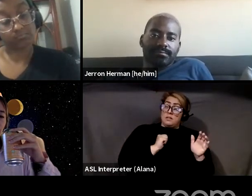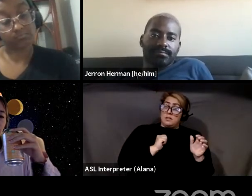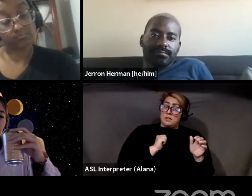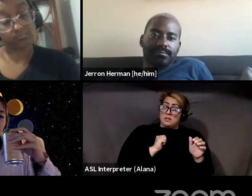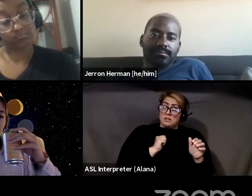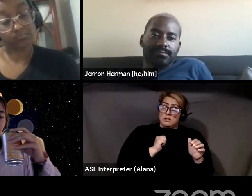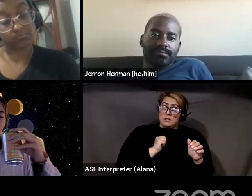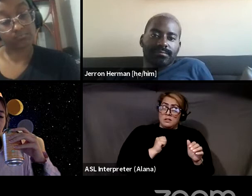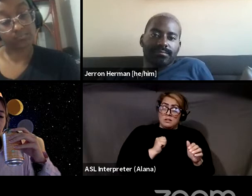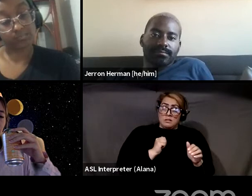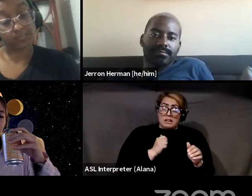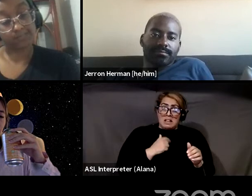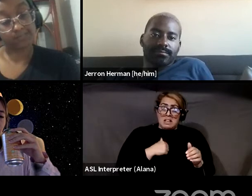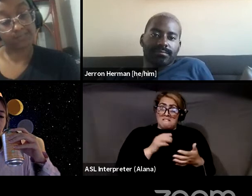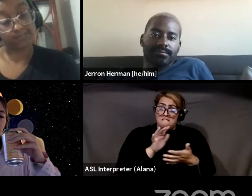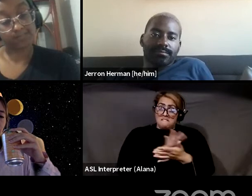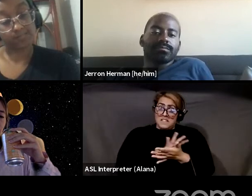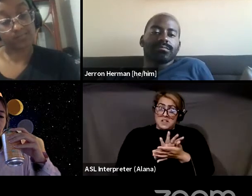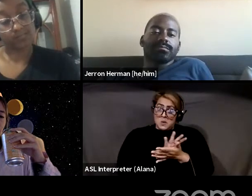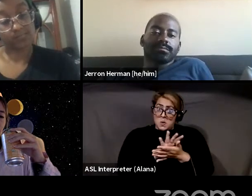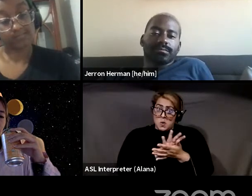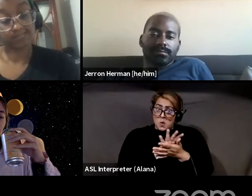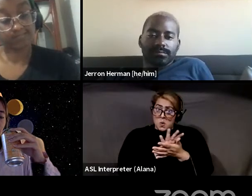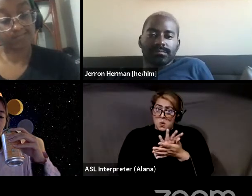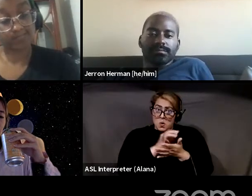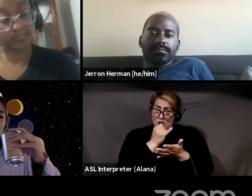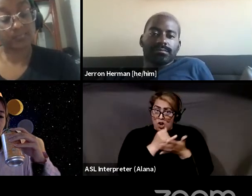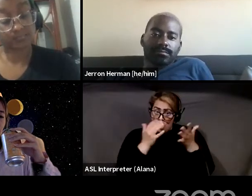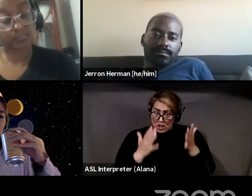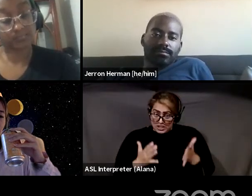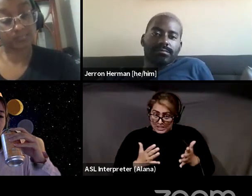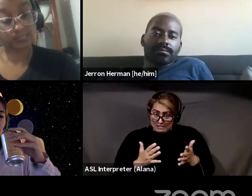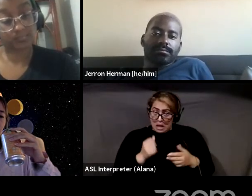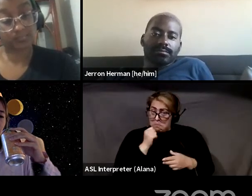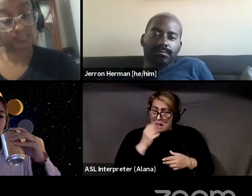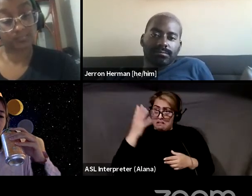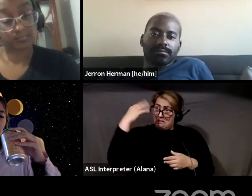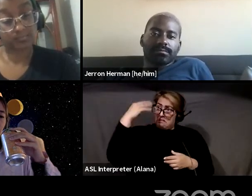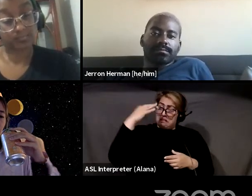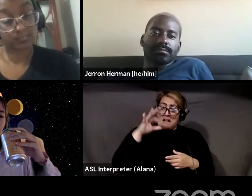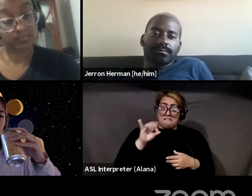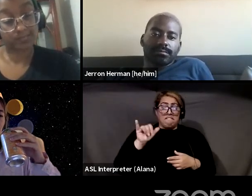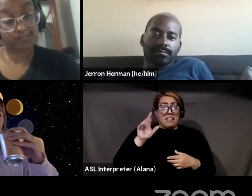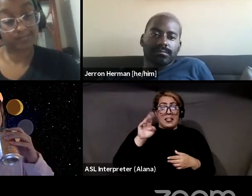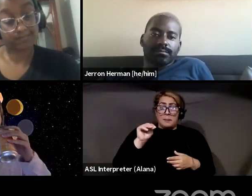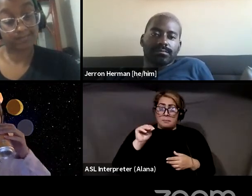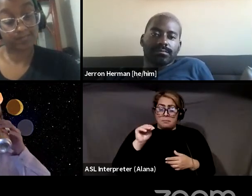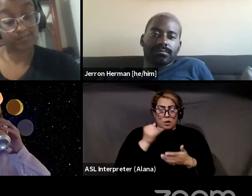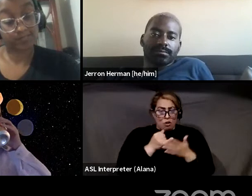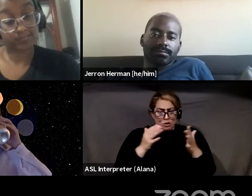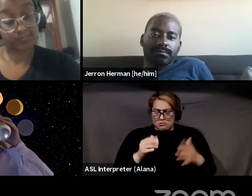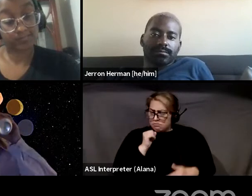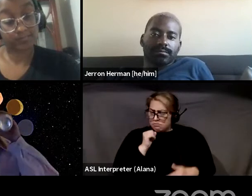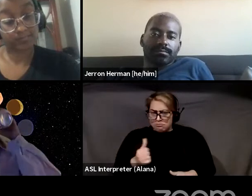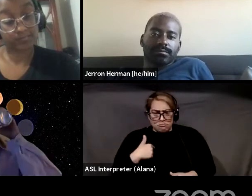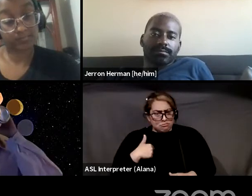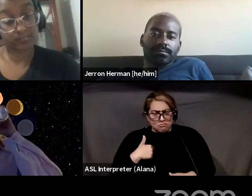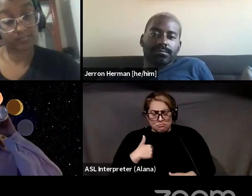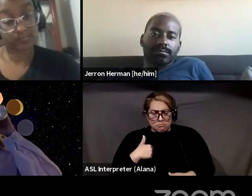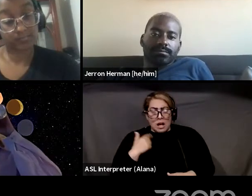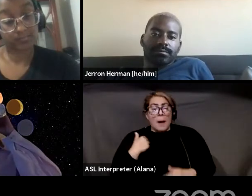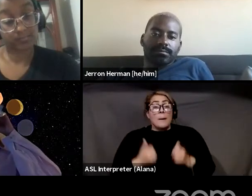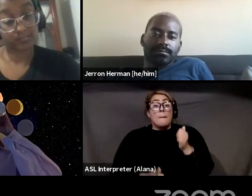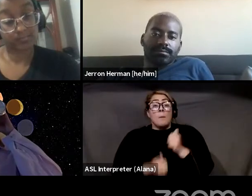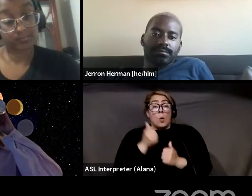primarily a video artist or a film artist. I am mostly interested